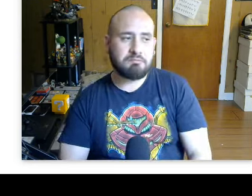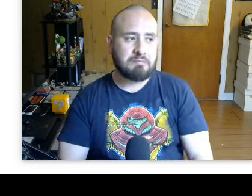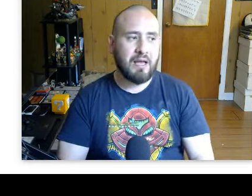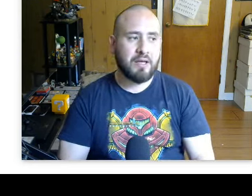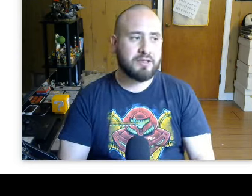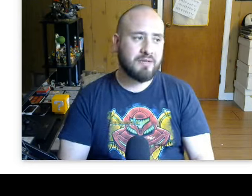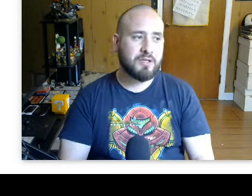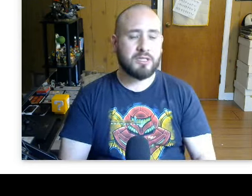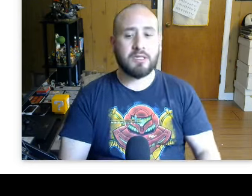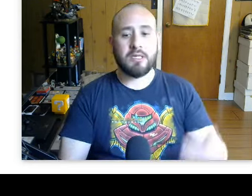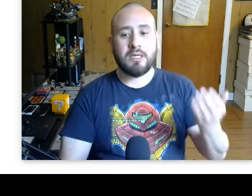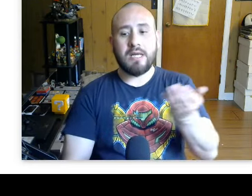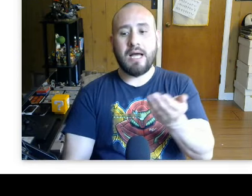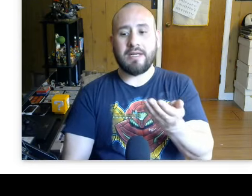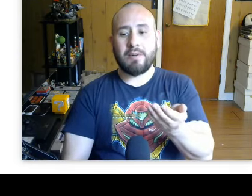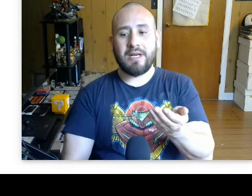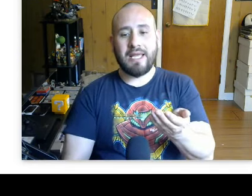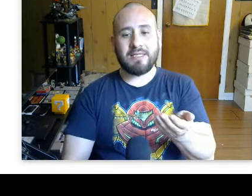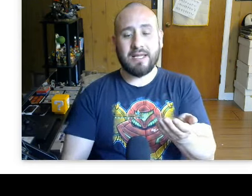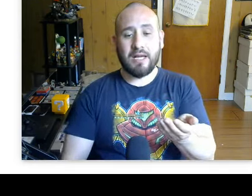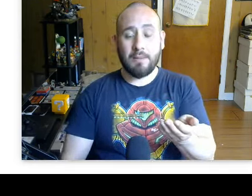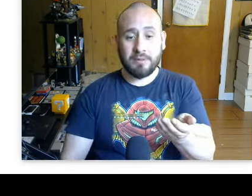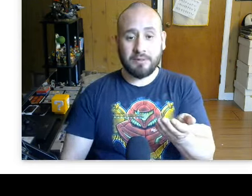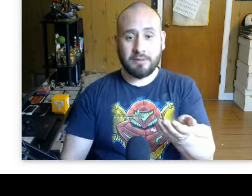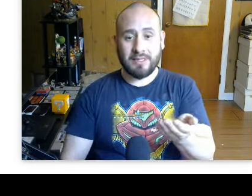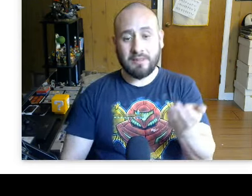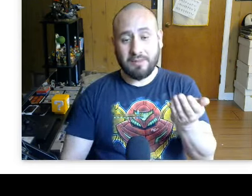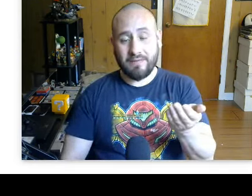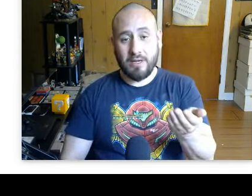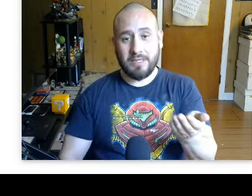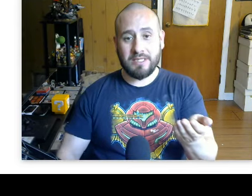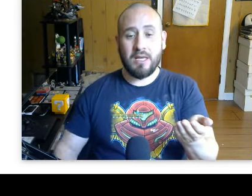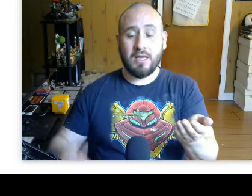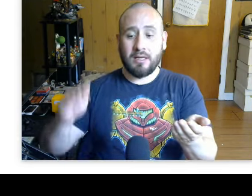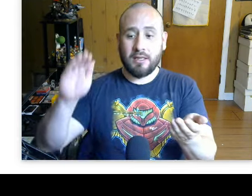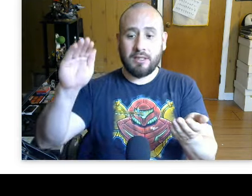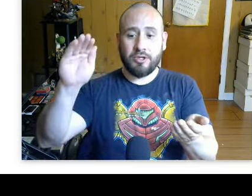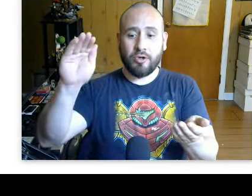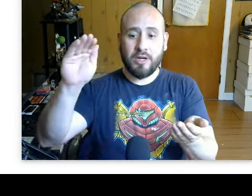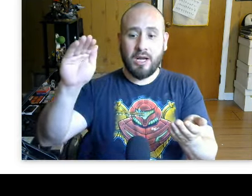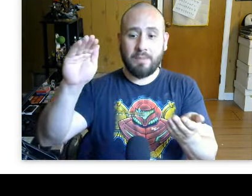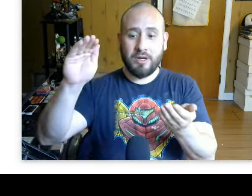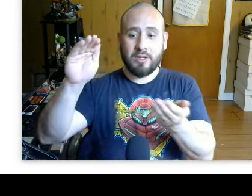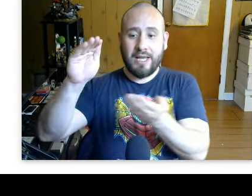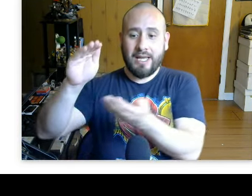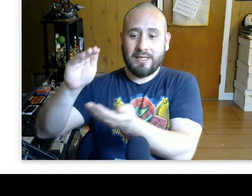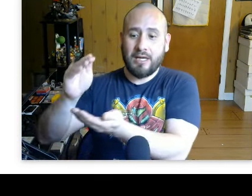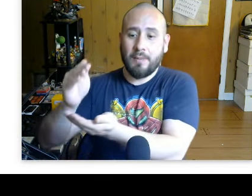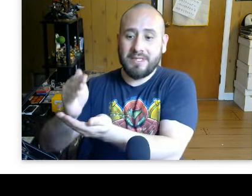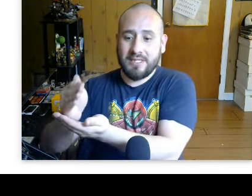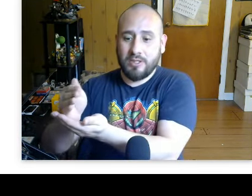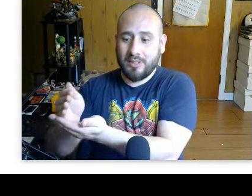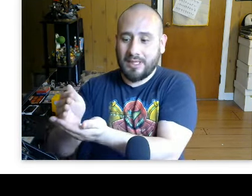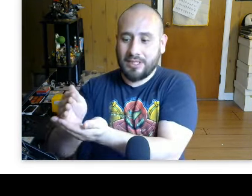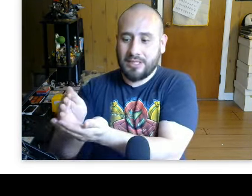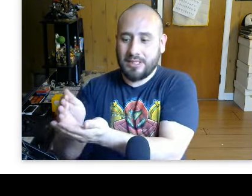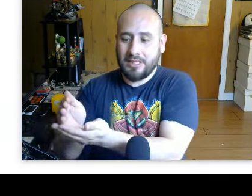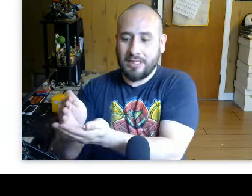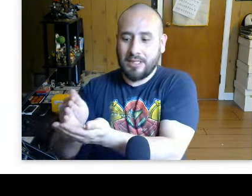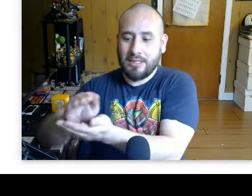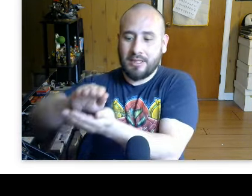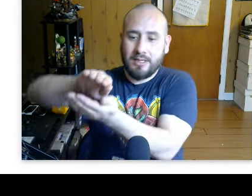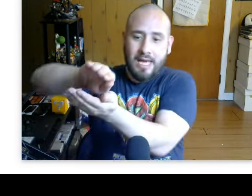little different. Non-dominant hand is a cup, like the plate of hummus. You're going to cup your other hand, and hummus is so